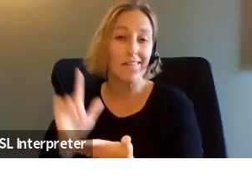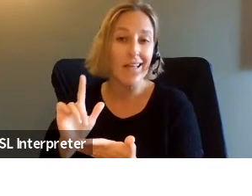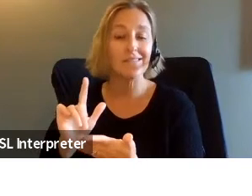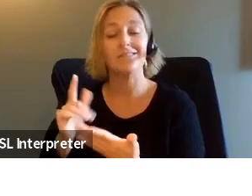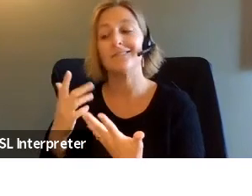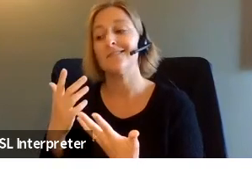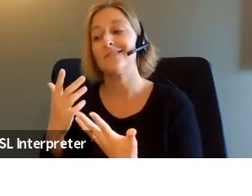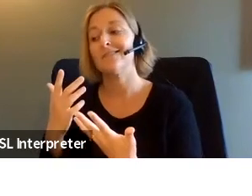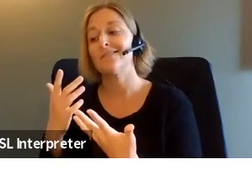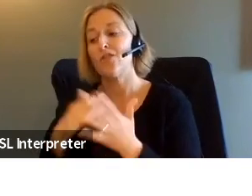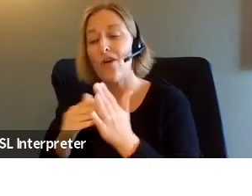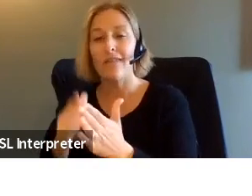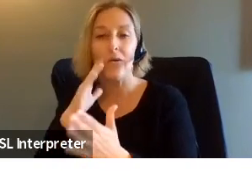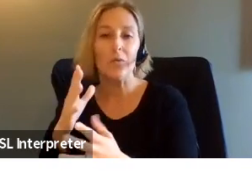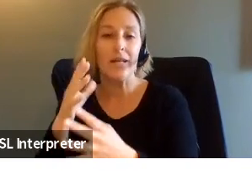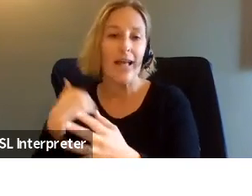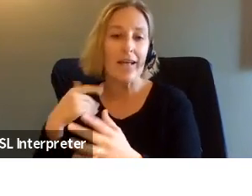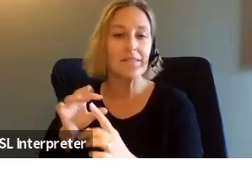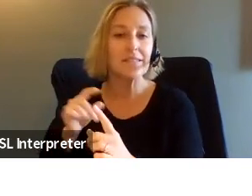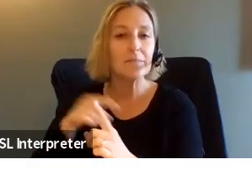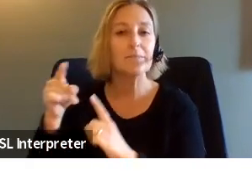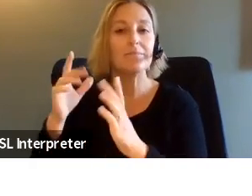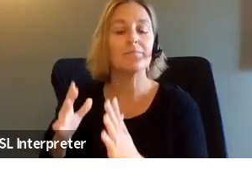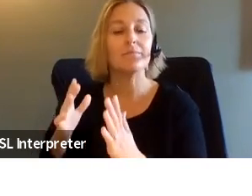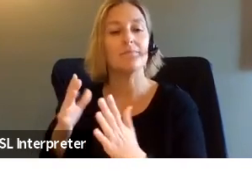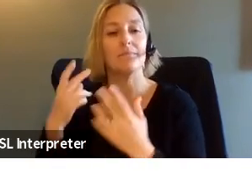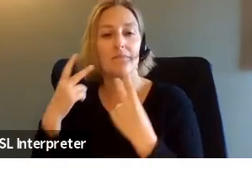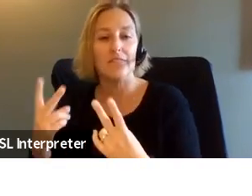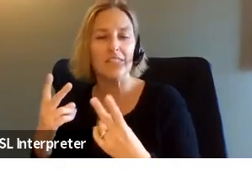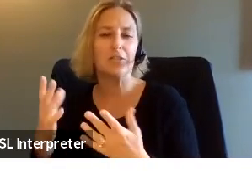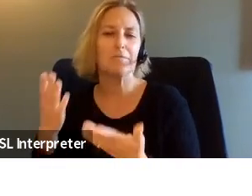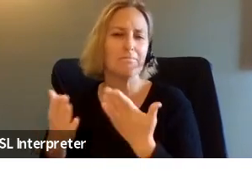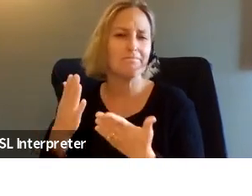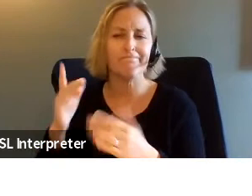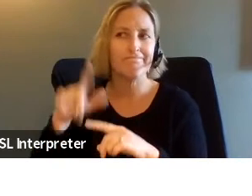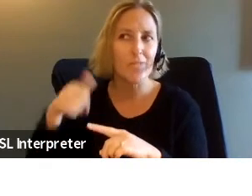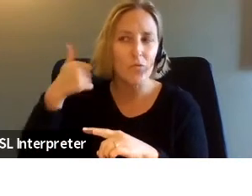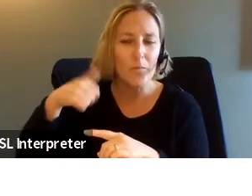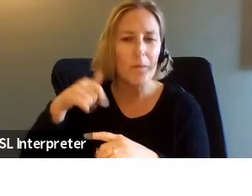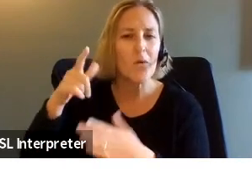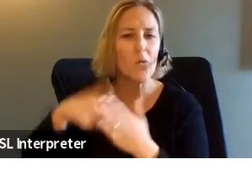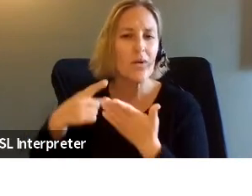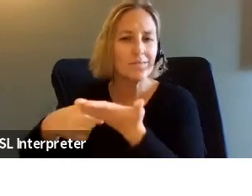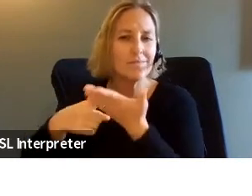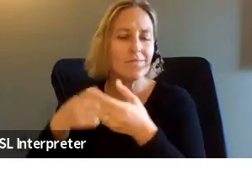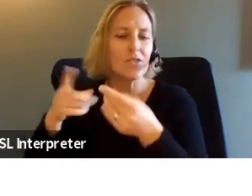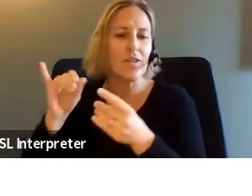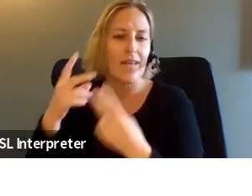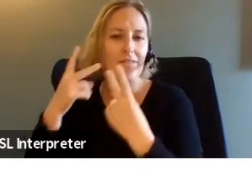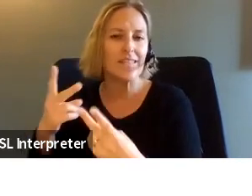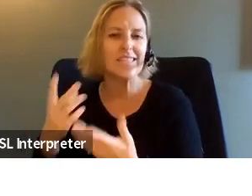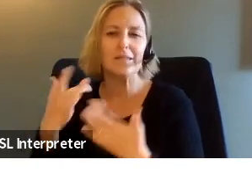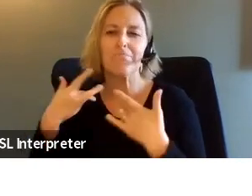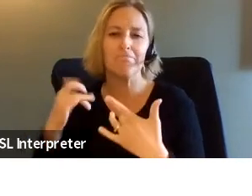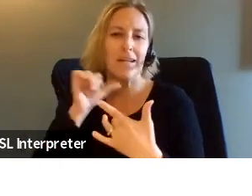more likely to have difficulty recalling what was discussed during the visit, less likely to recommend telehealth to someone